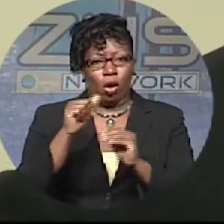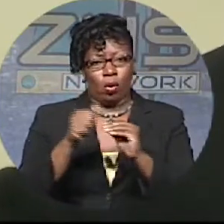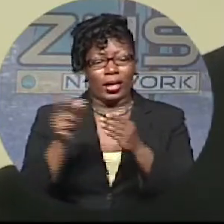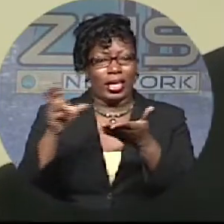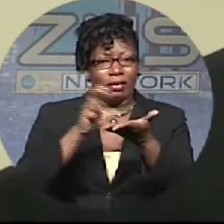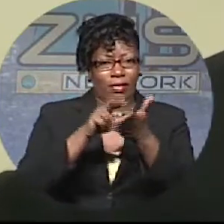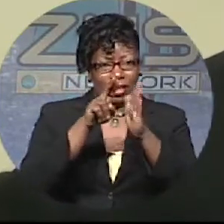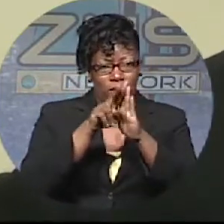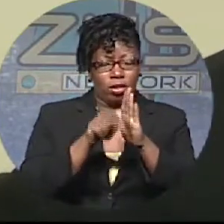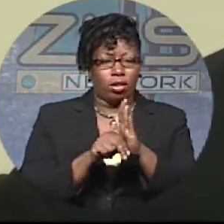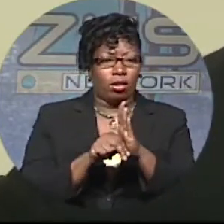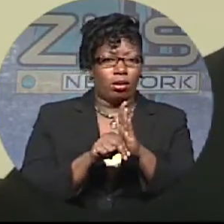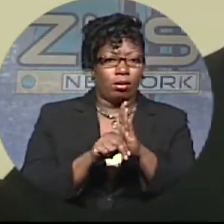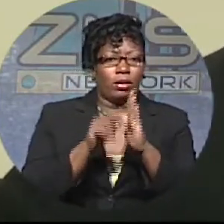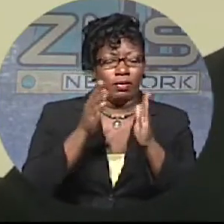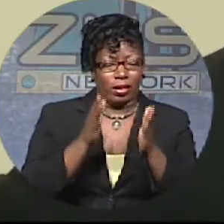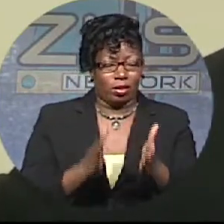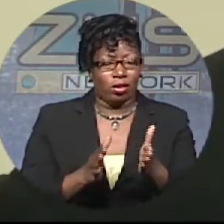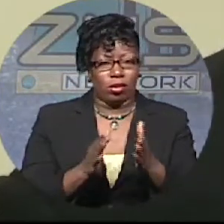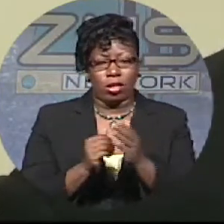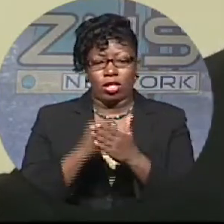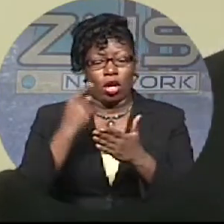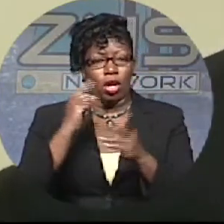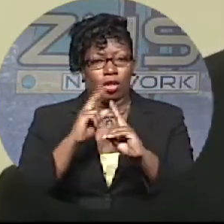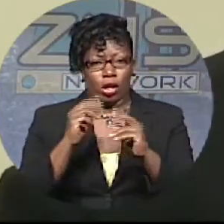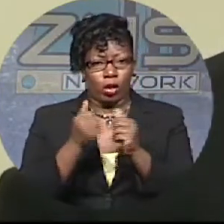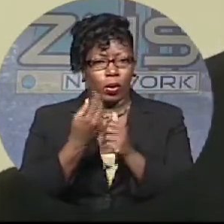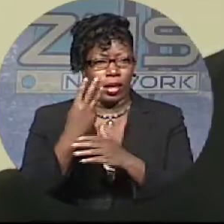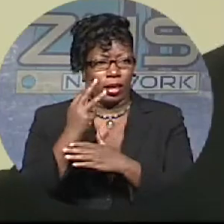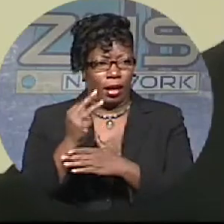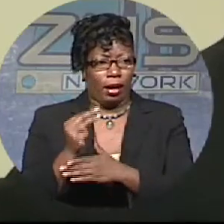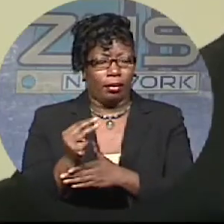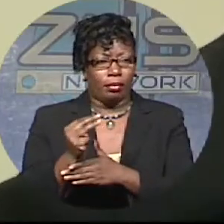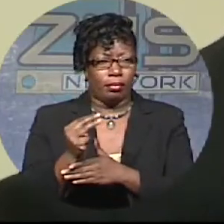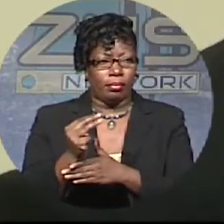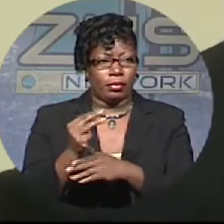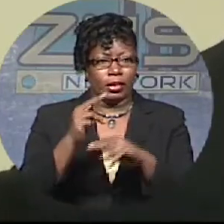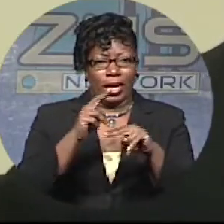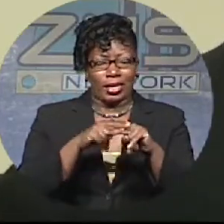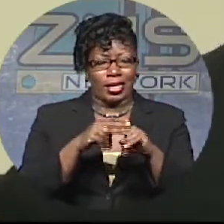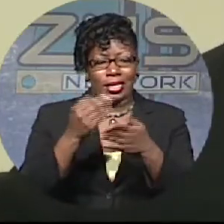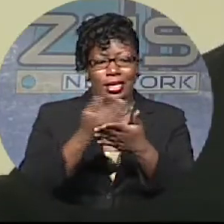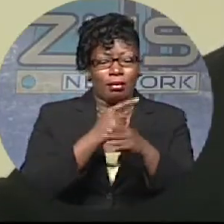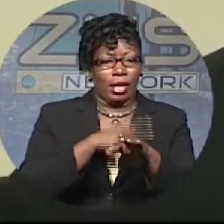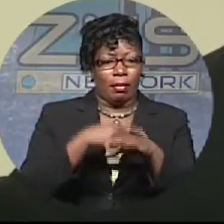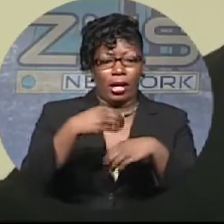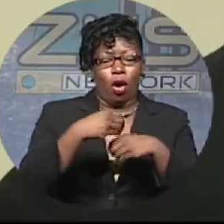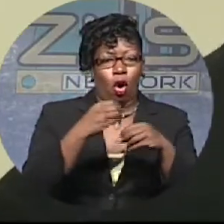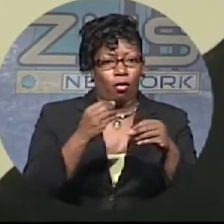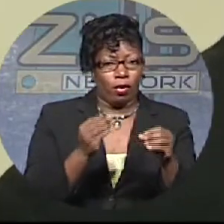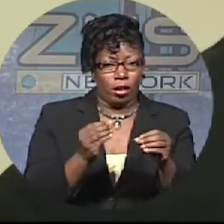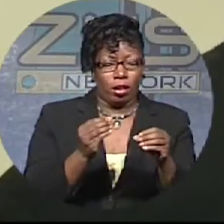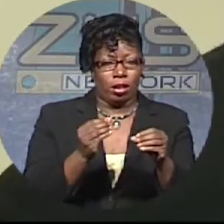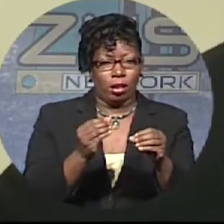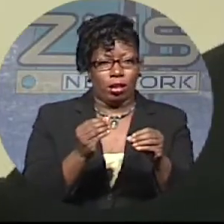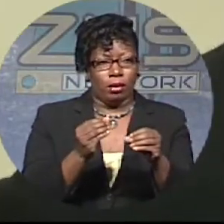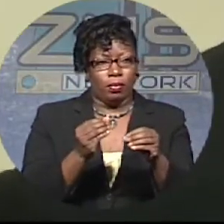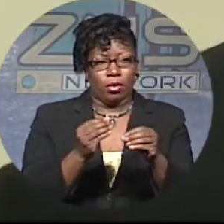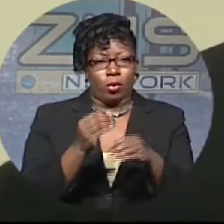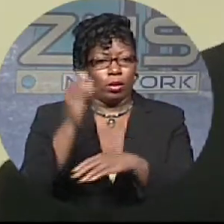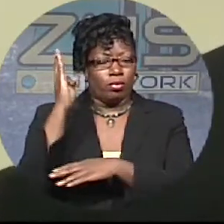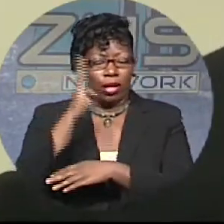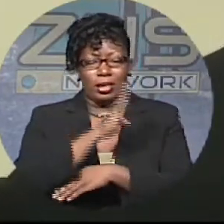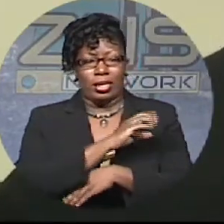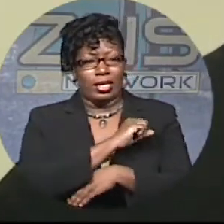there, fraternizing with them. No one wants to talk about that. I sit down in my office and talk with Craig Simonet. I'll talk with Brent Simonet.